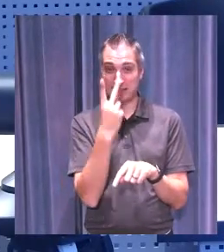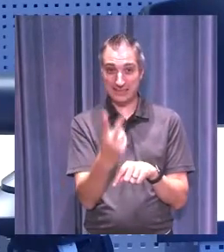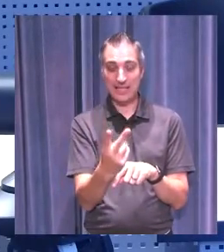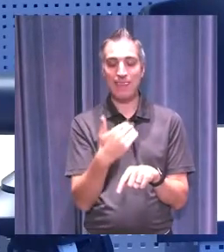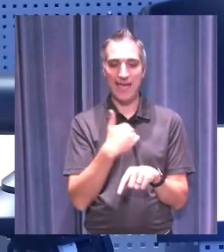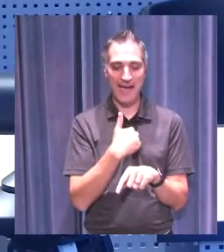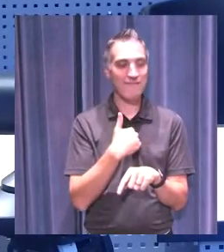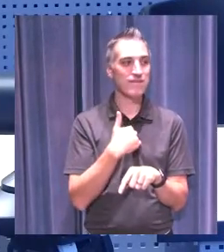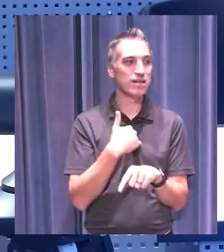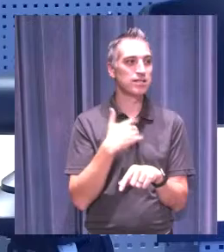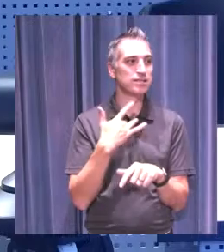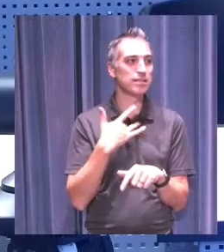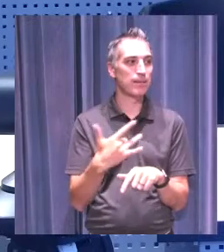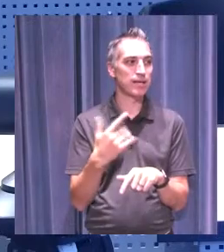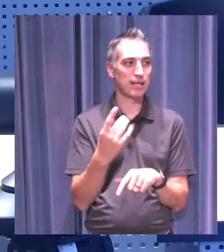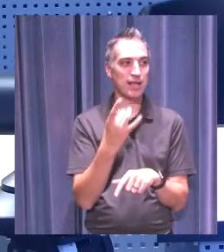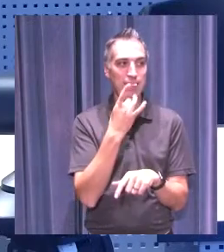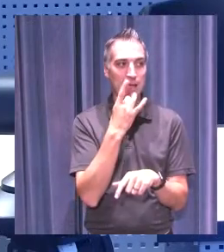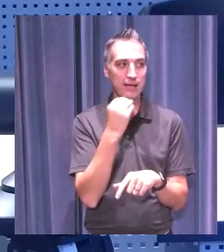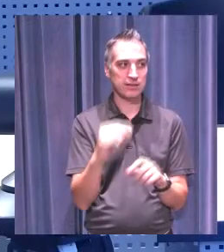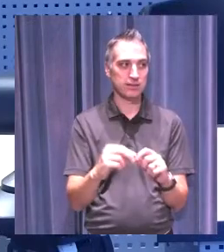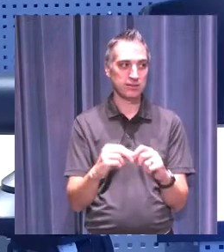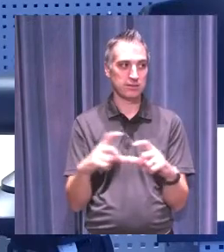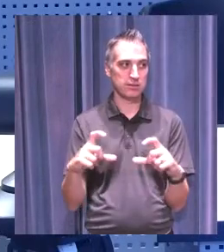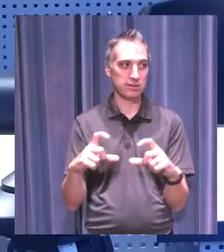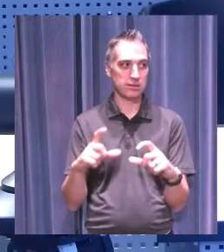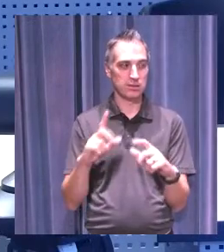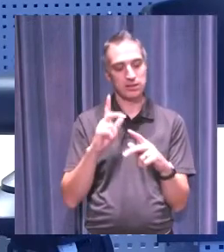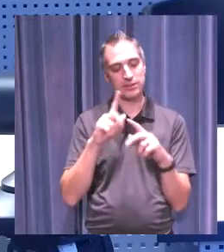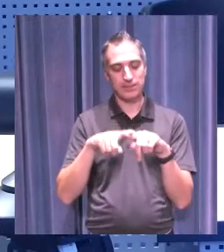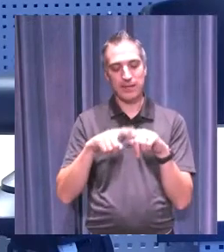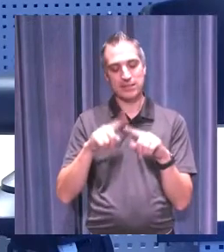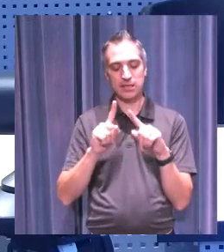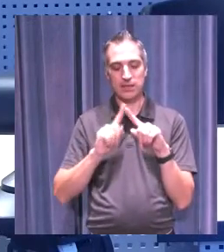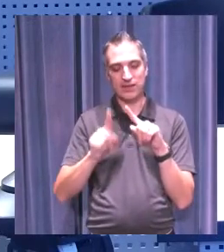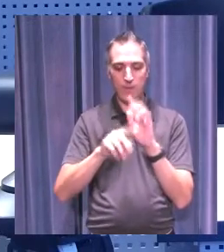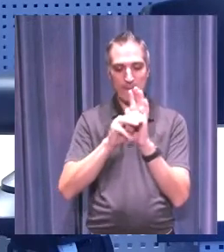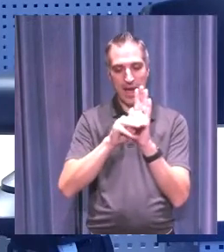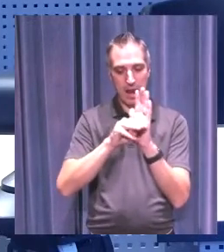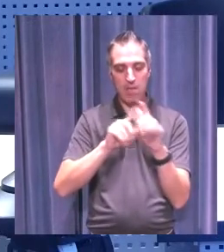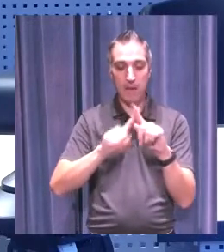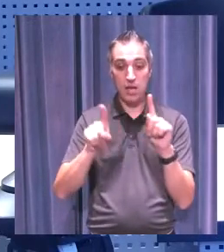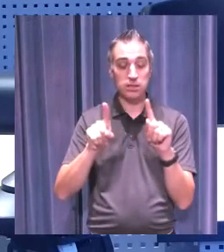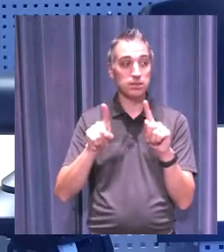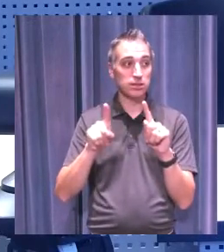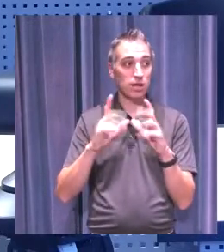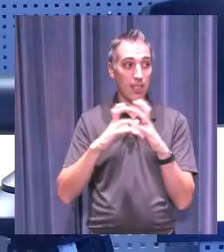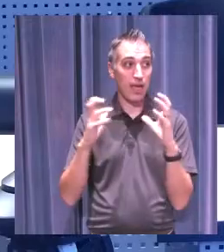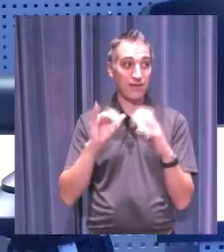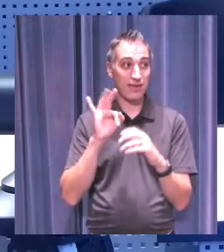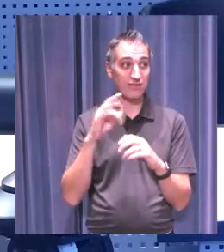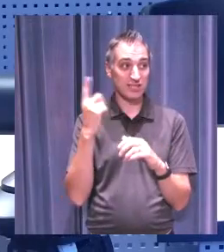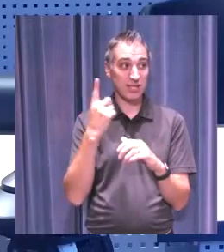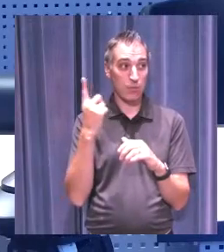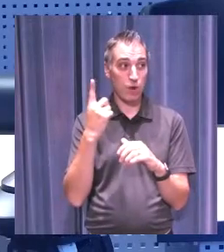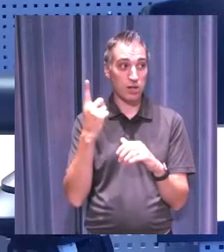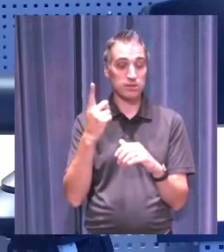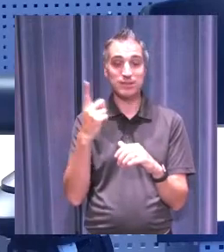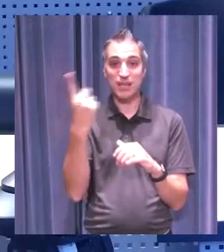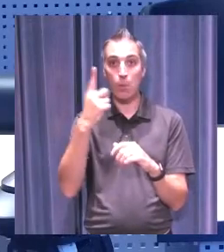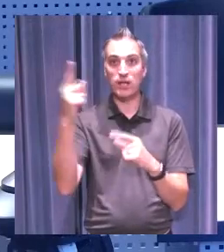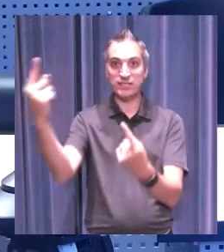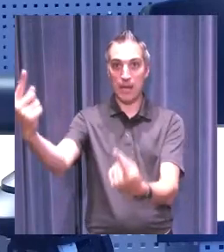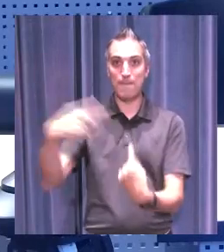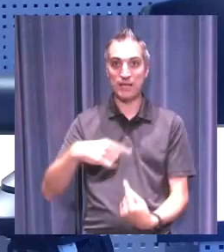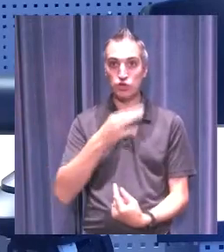there's typically a light on there that says, like, it depends on the model on the phone. We have lots of them out there, or like someone is coming sort of thing.